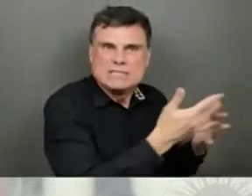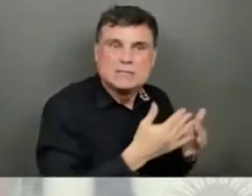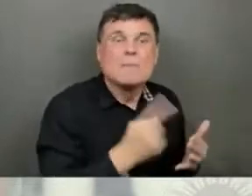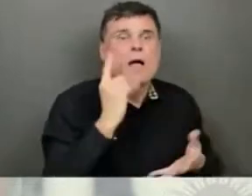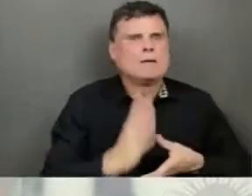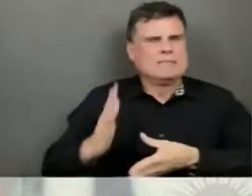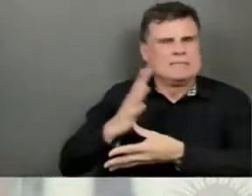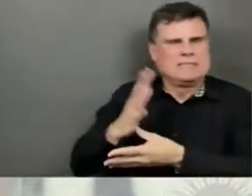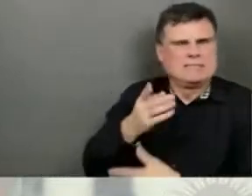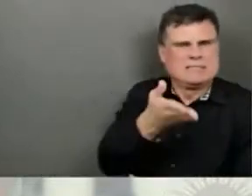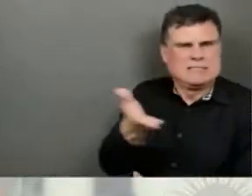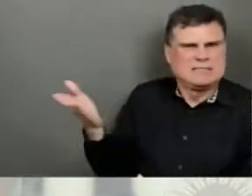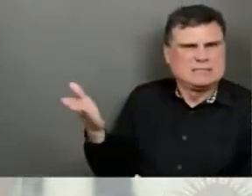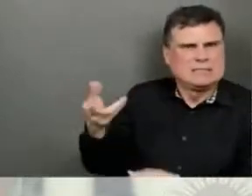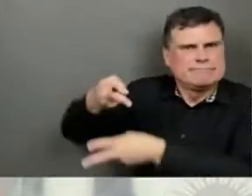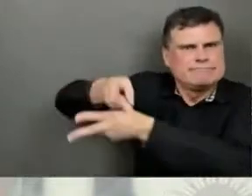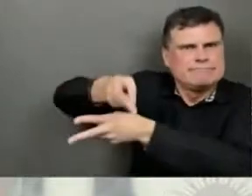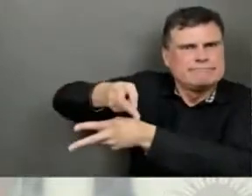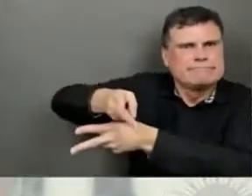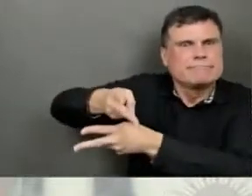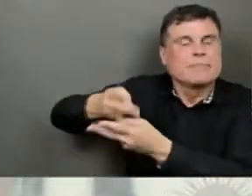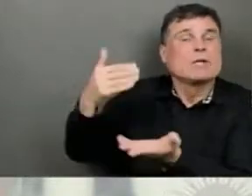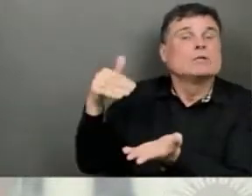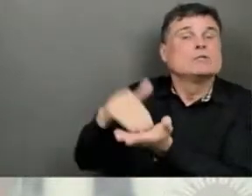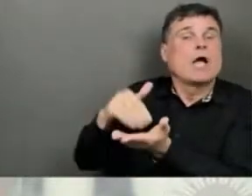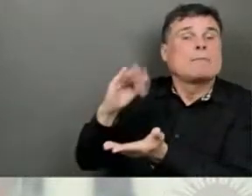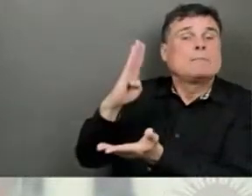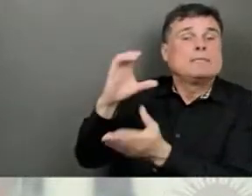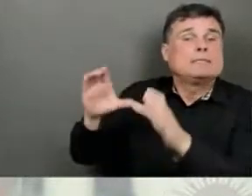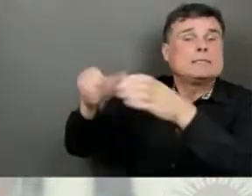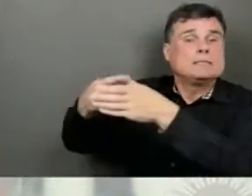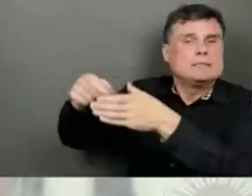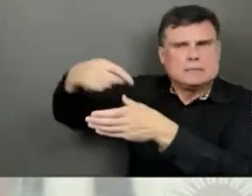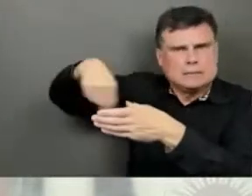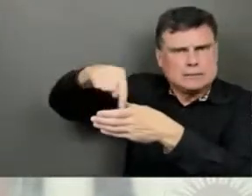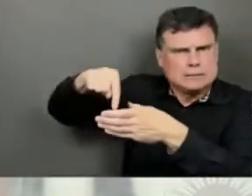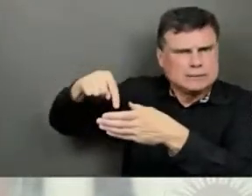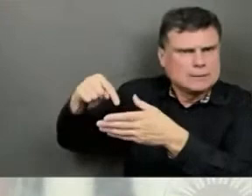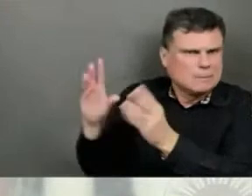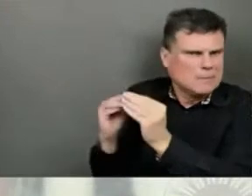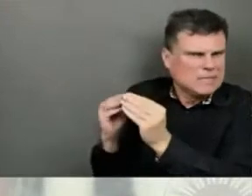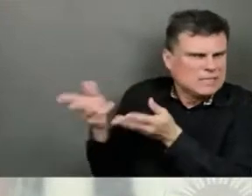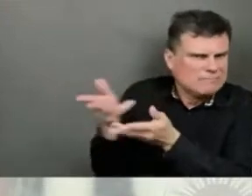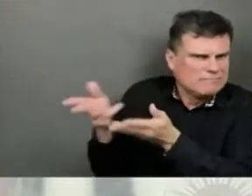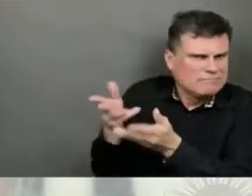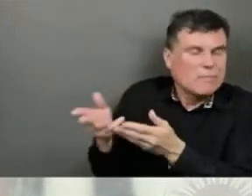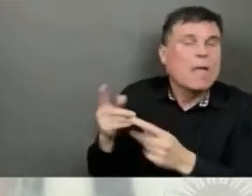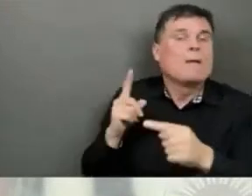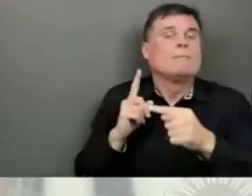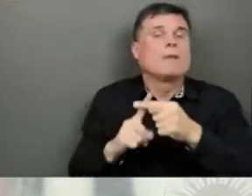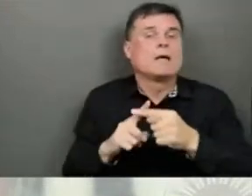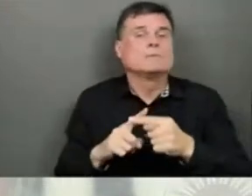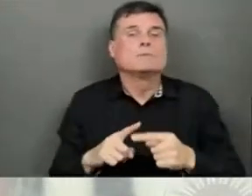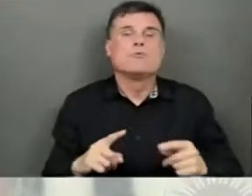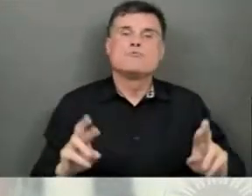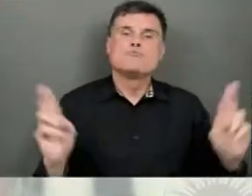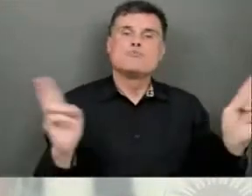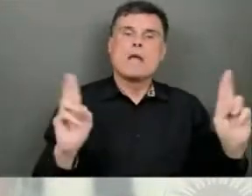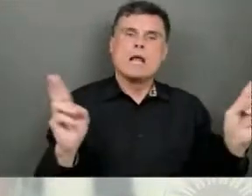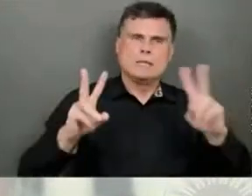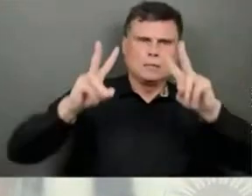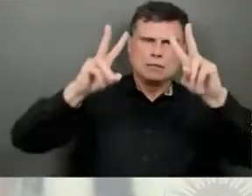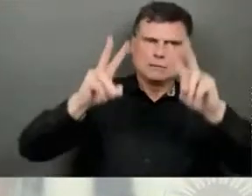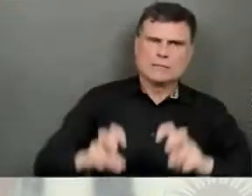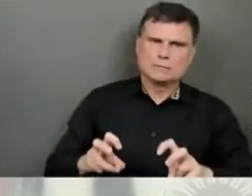doctor agreement, on the new to practice doctors, the tripling of the practice ready assessment programs, the new spaces at